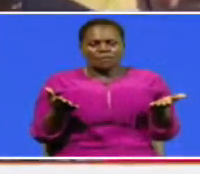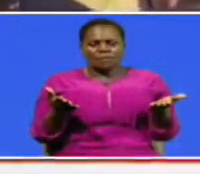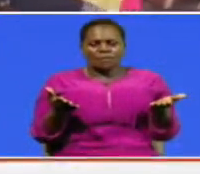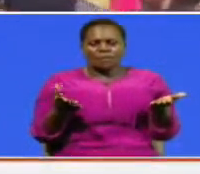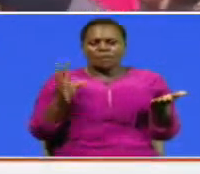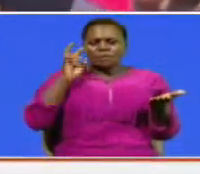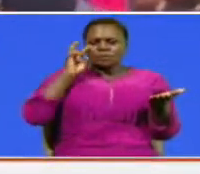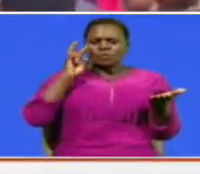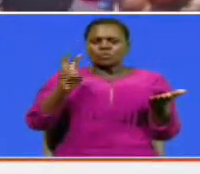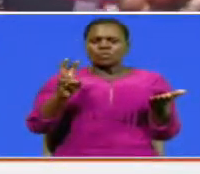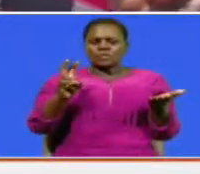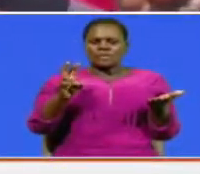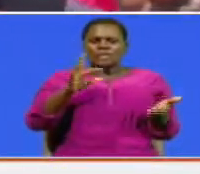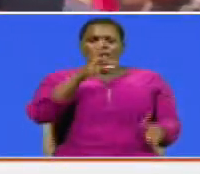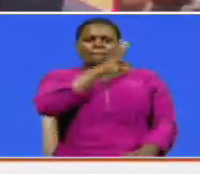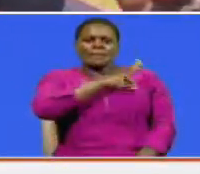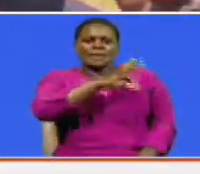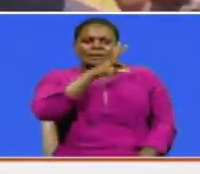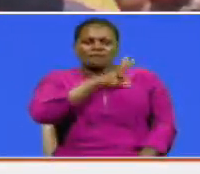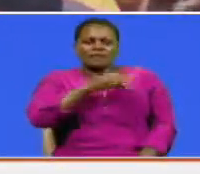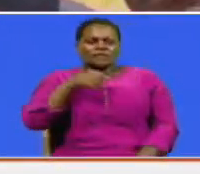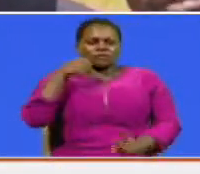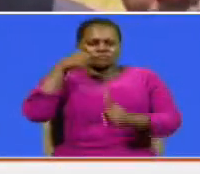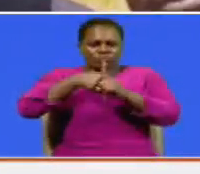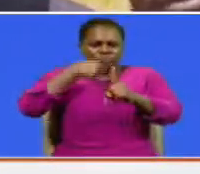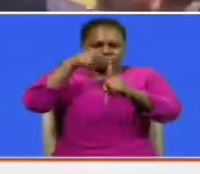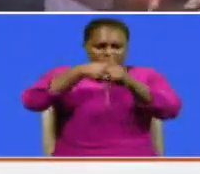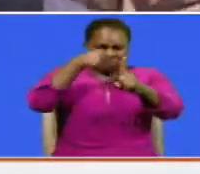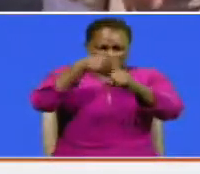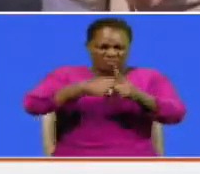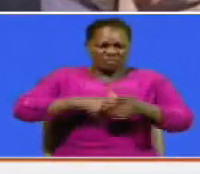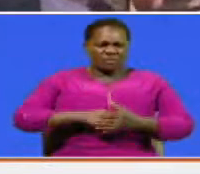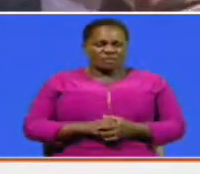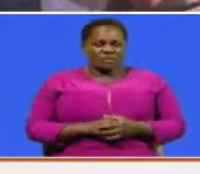to see the dividends of that judgment.